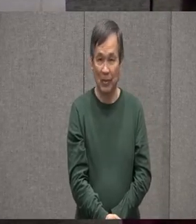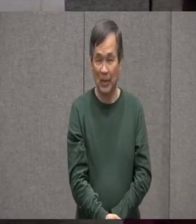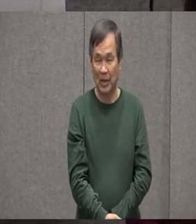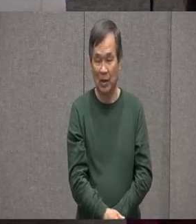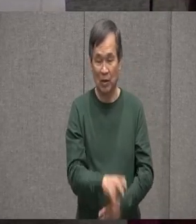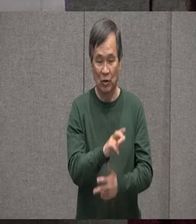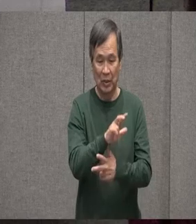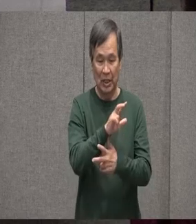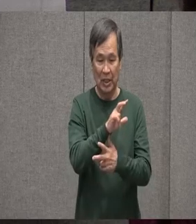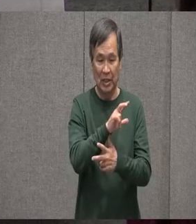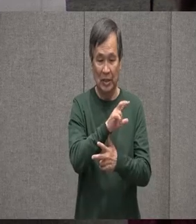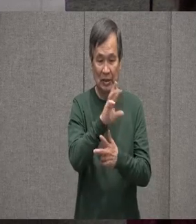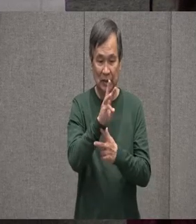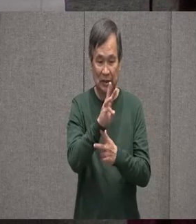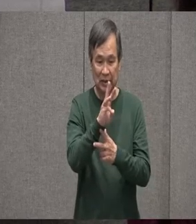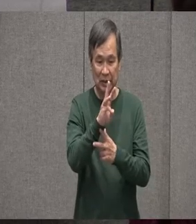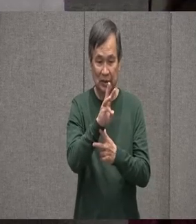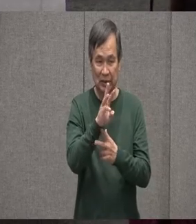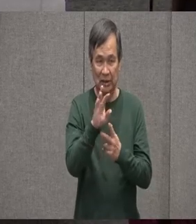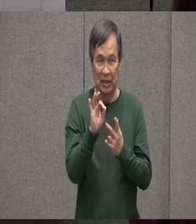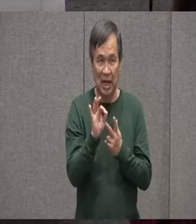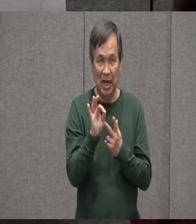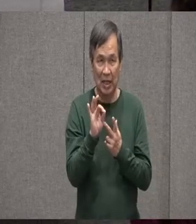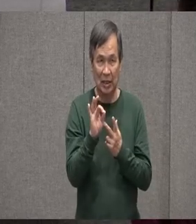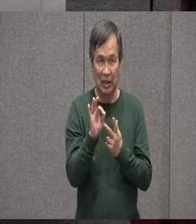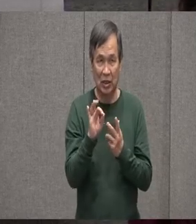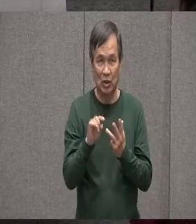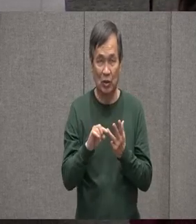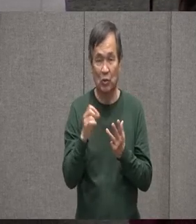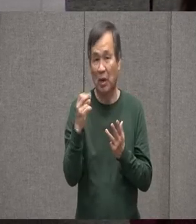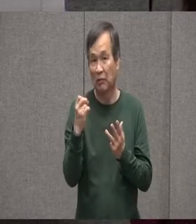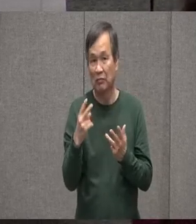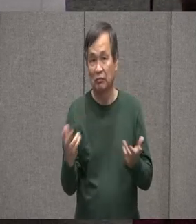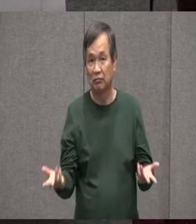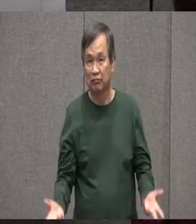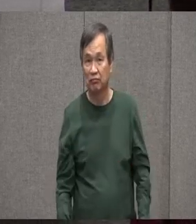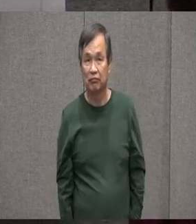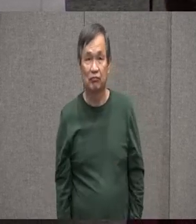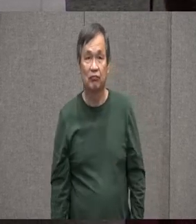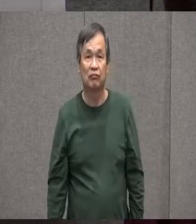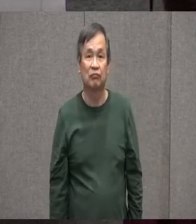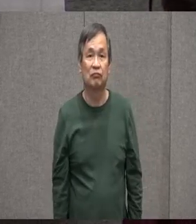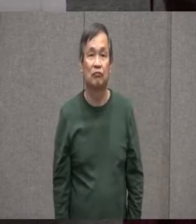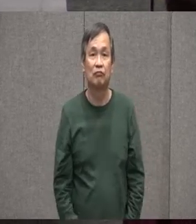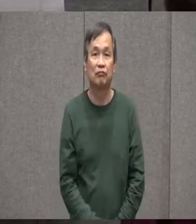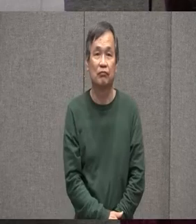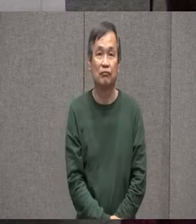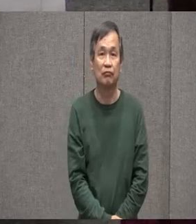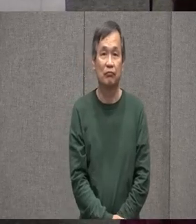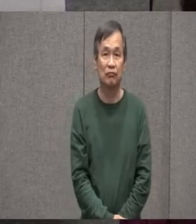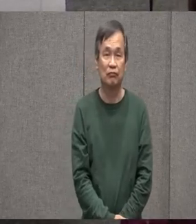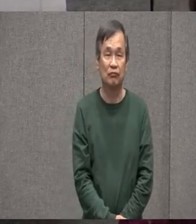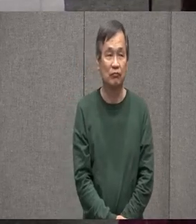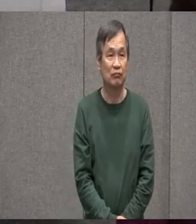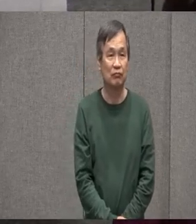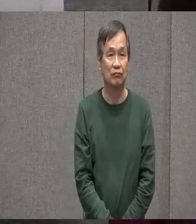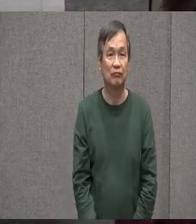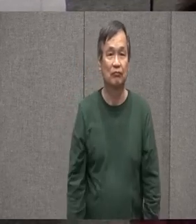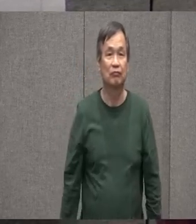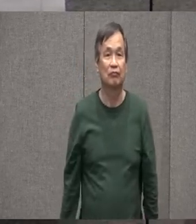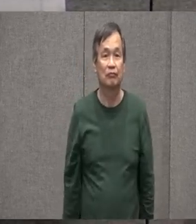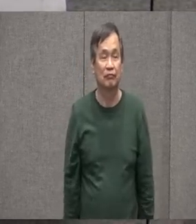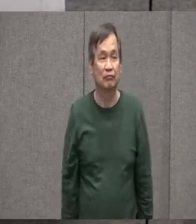threes, 3, 6, 9, 12. And I get 12 up here on my threes.